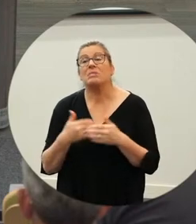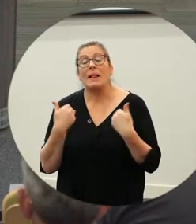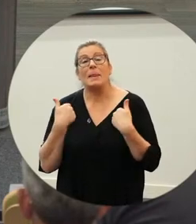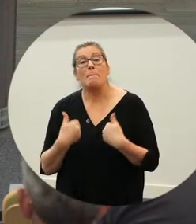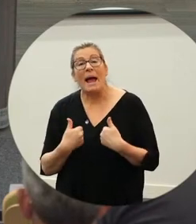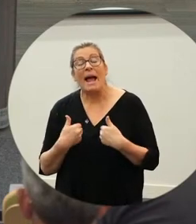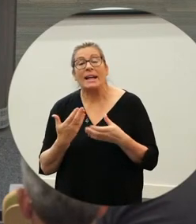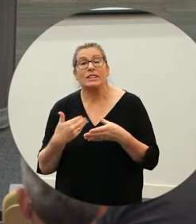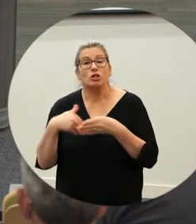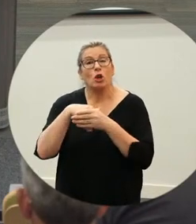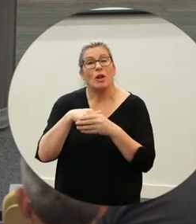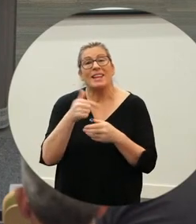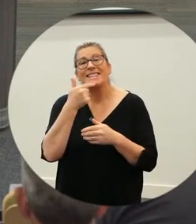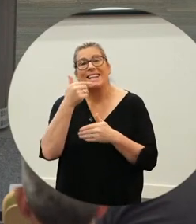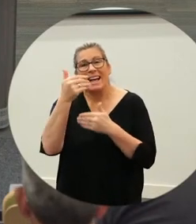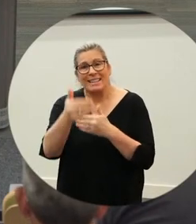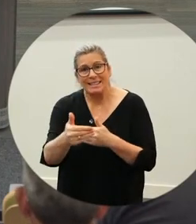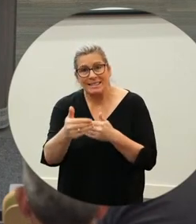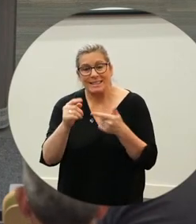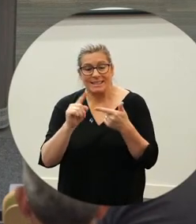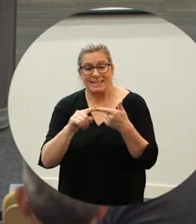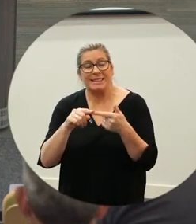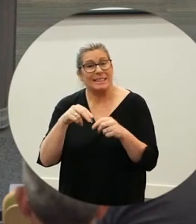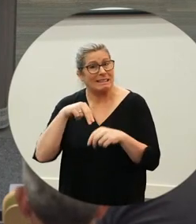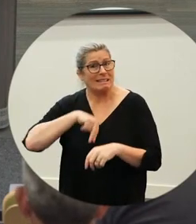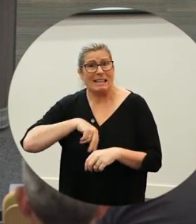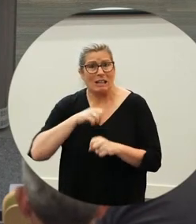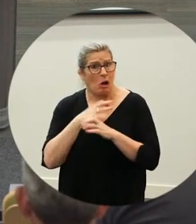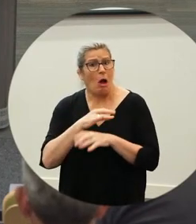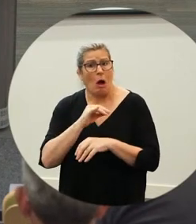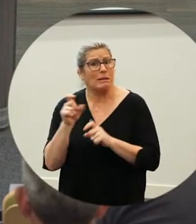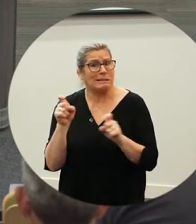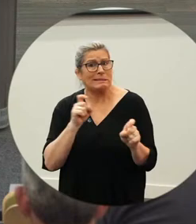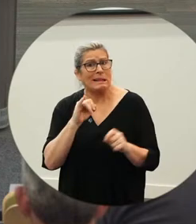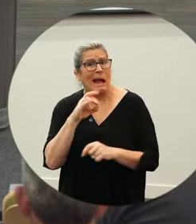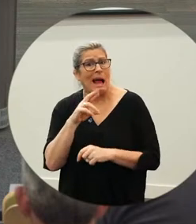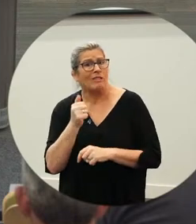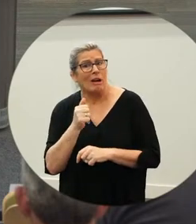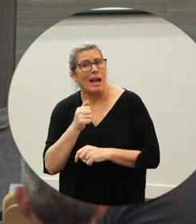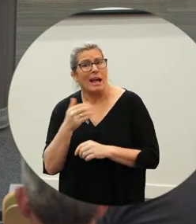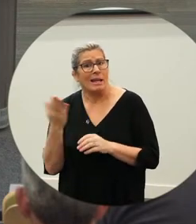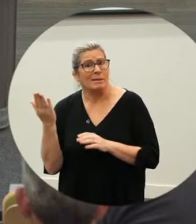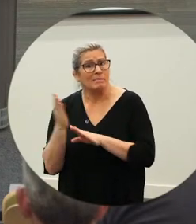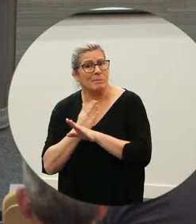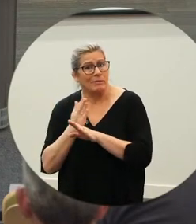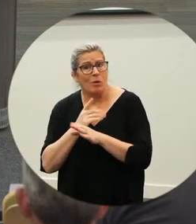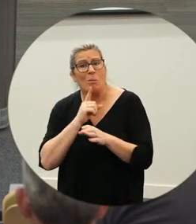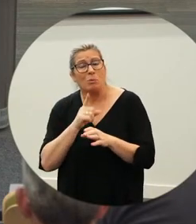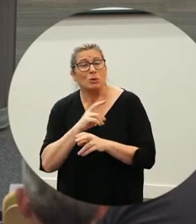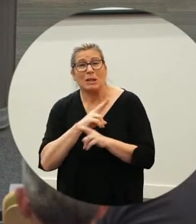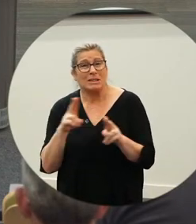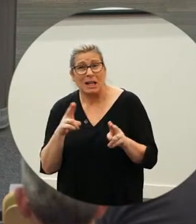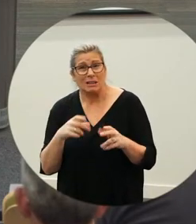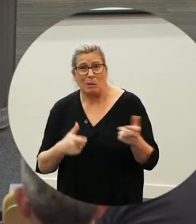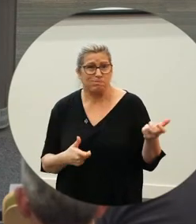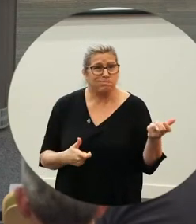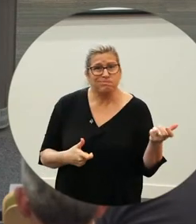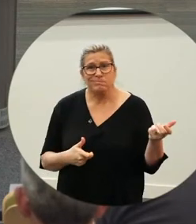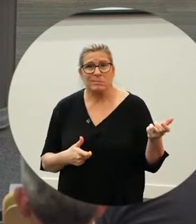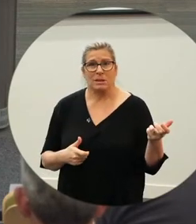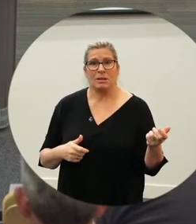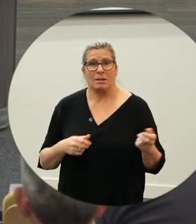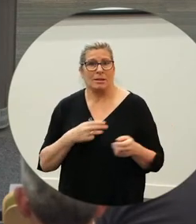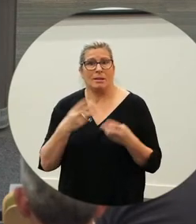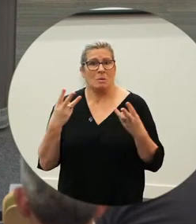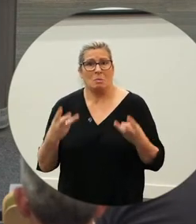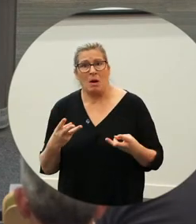second wave, they were nearly all IRA still. But they were not as battle-hardened.